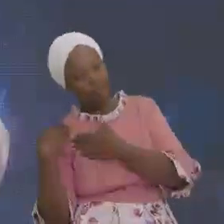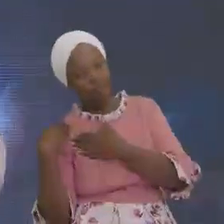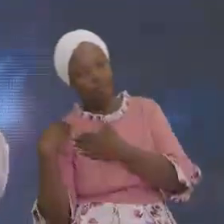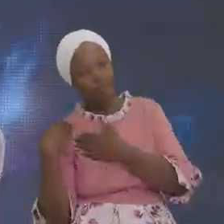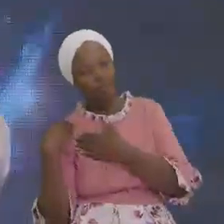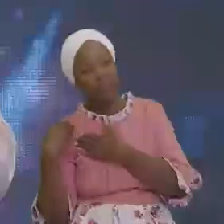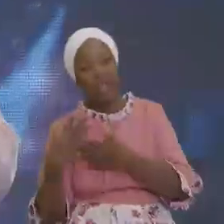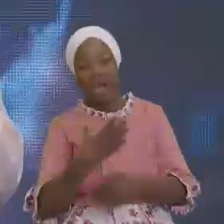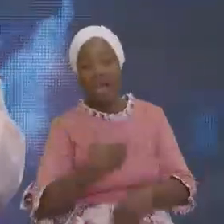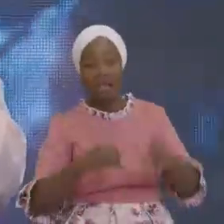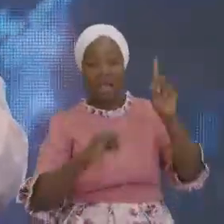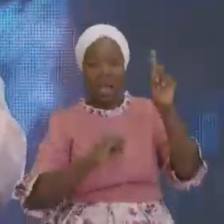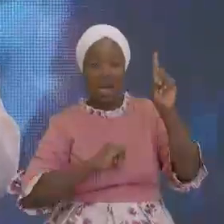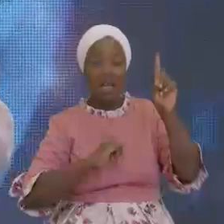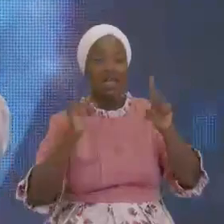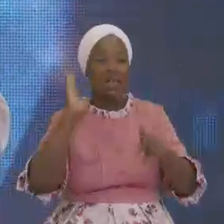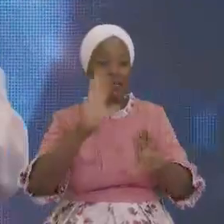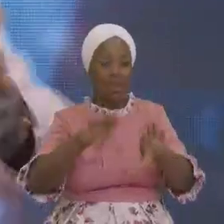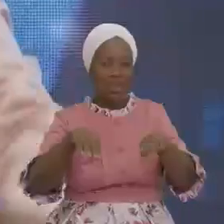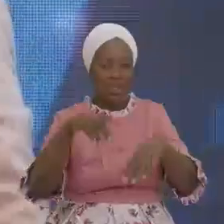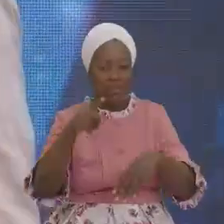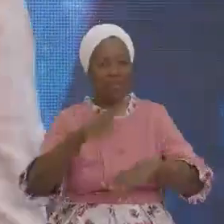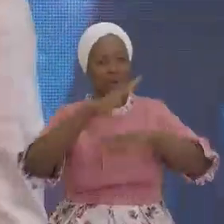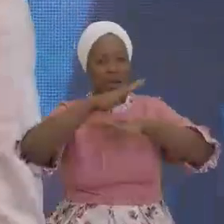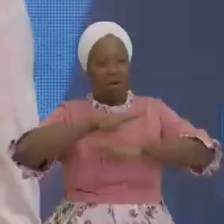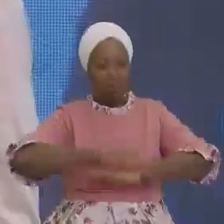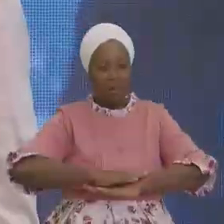and I will give you rest.